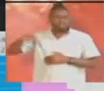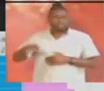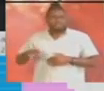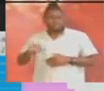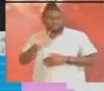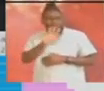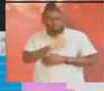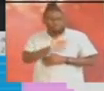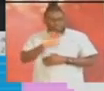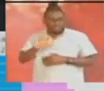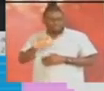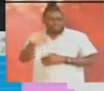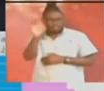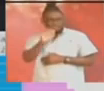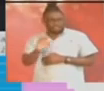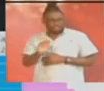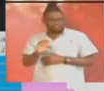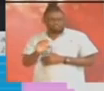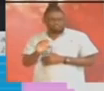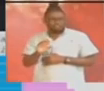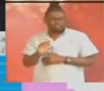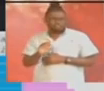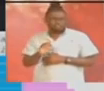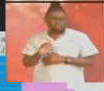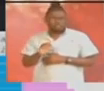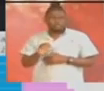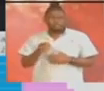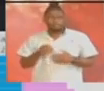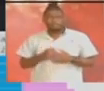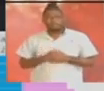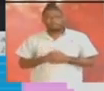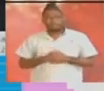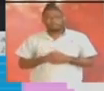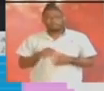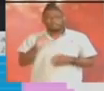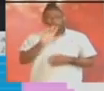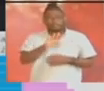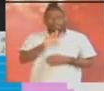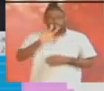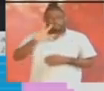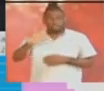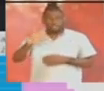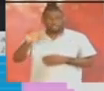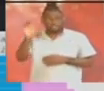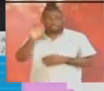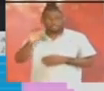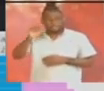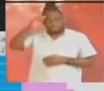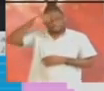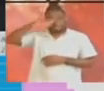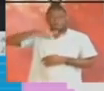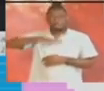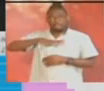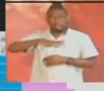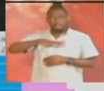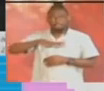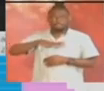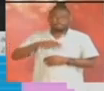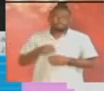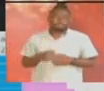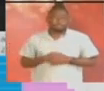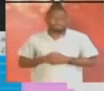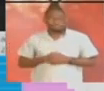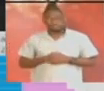total cases in that 25 to 49 age group, and 53% of them being men as opposed to 47% being women.